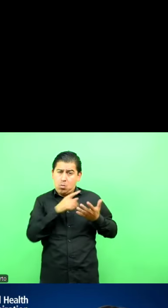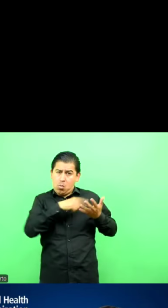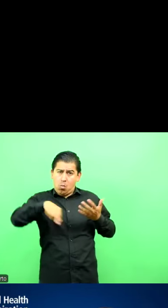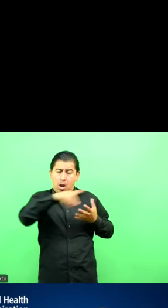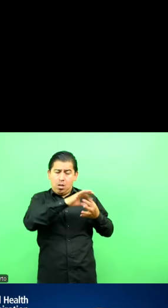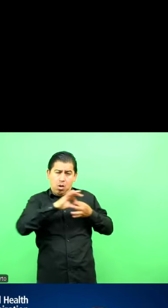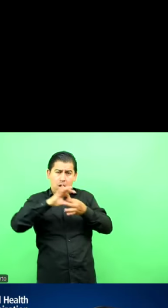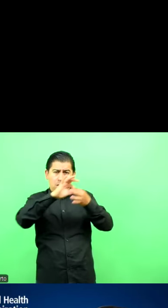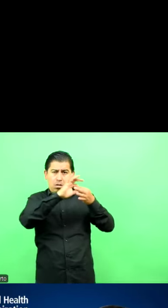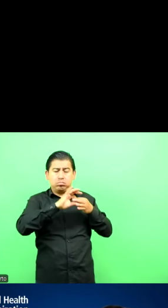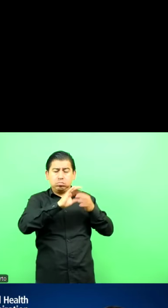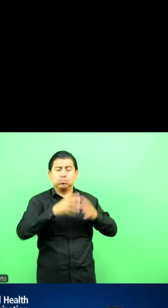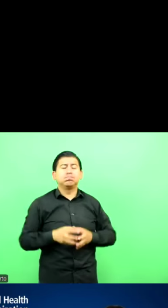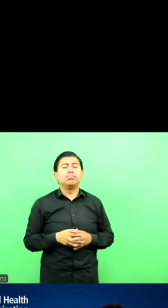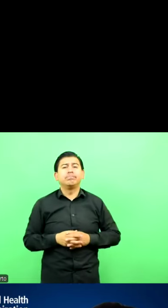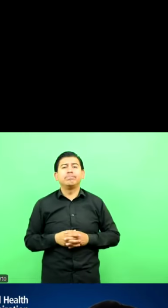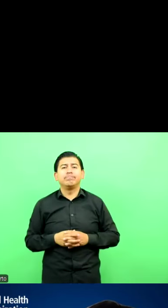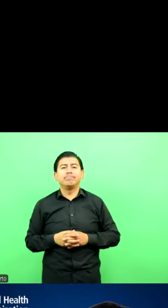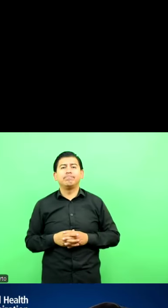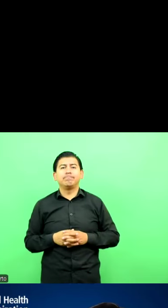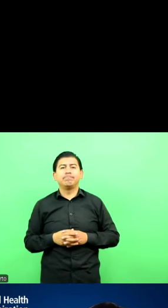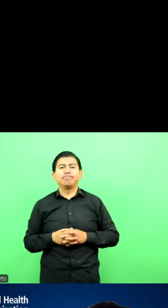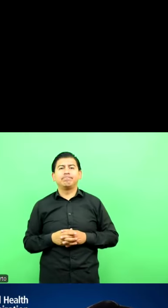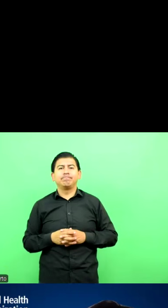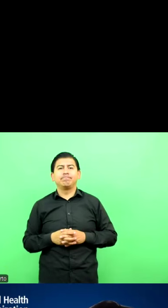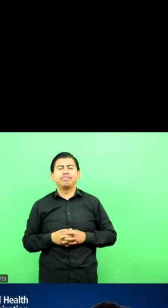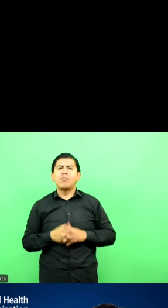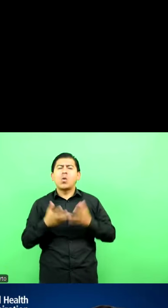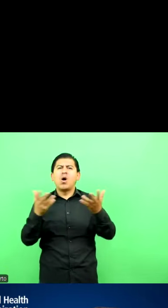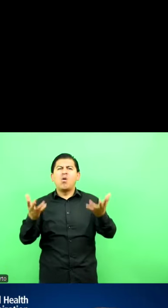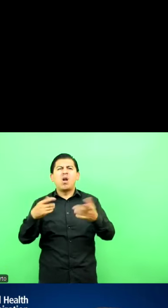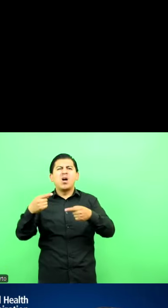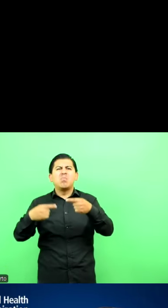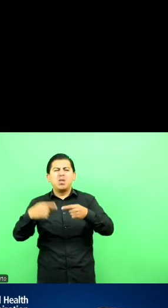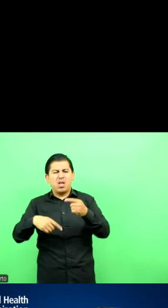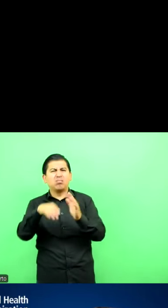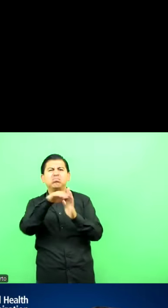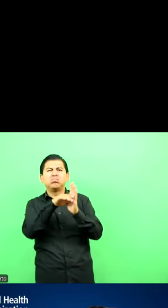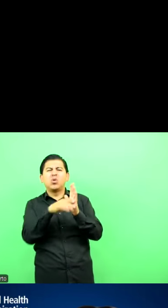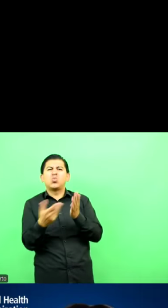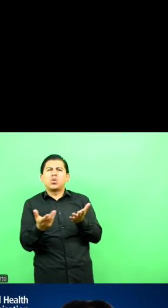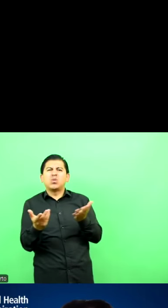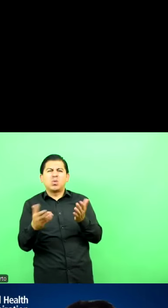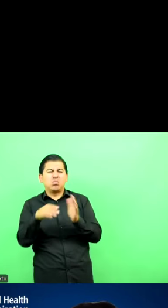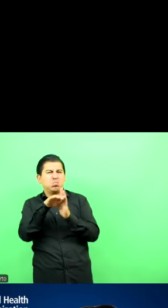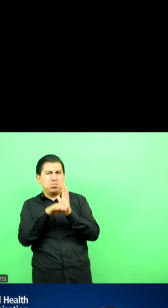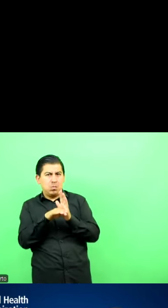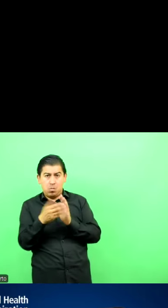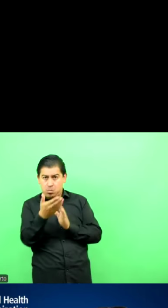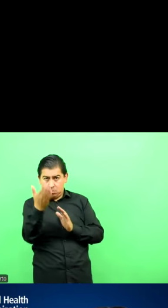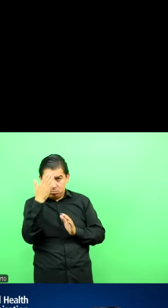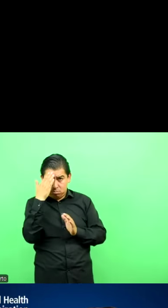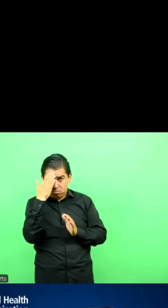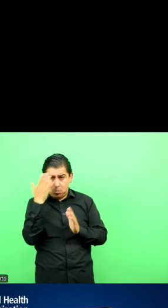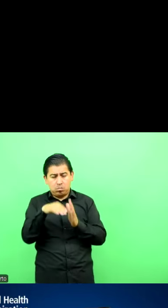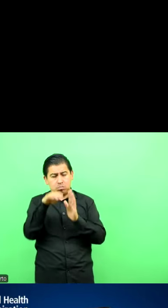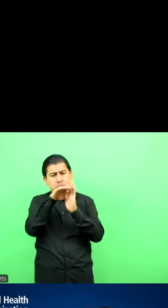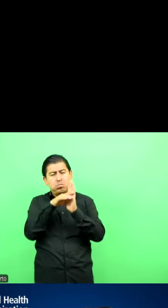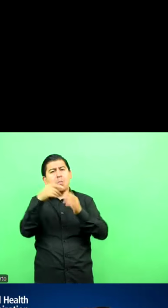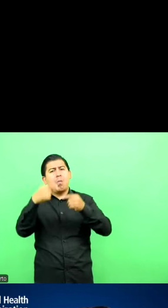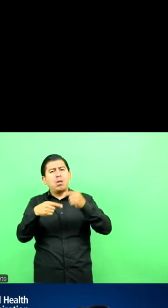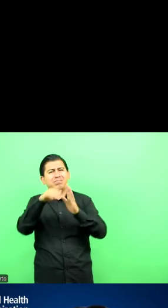action. Many of you are aware about the Sendai framework for disaster risk reduction. Then we have these international health